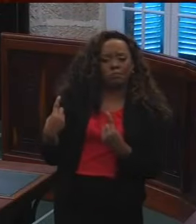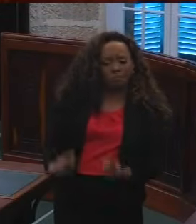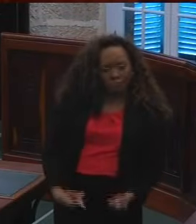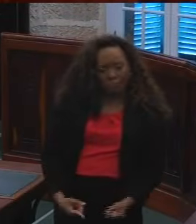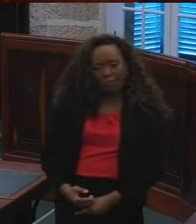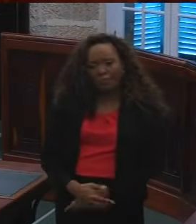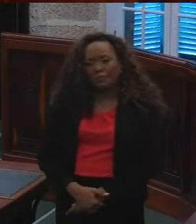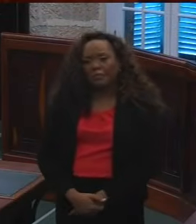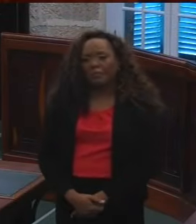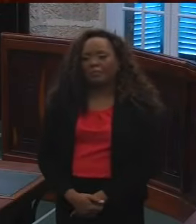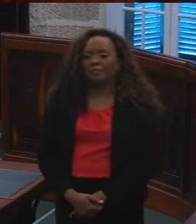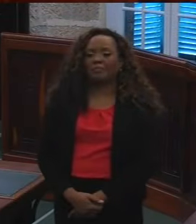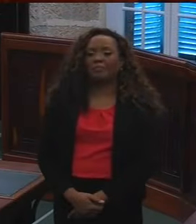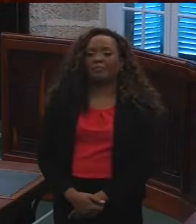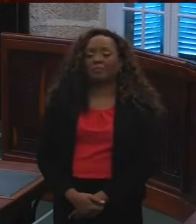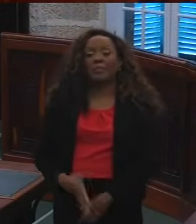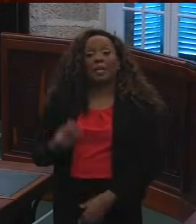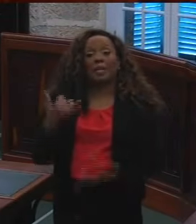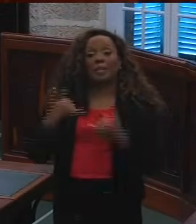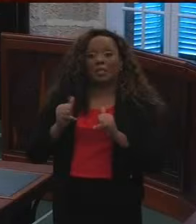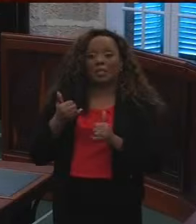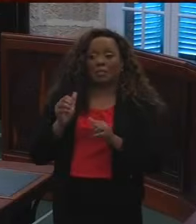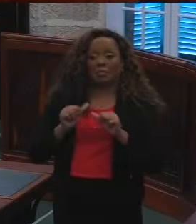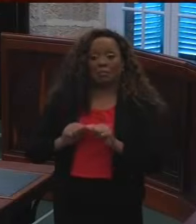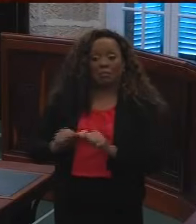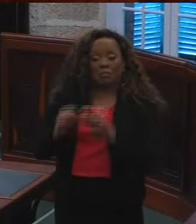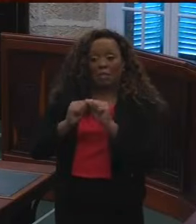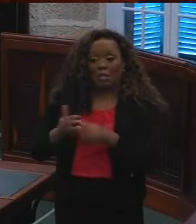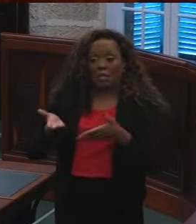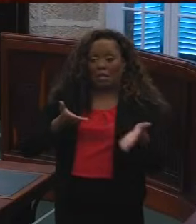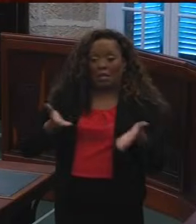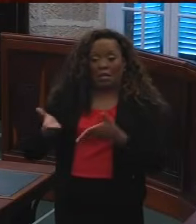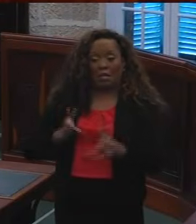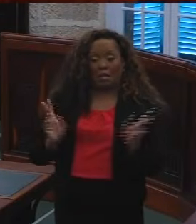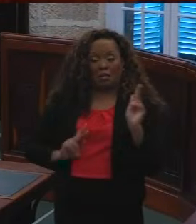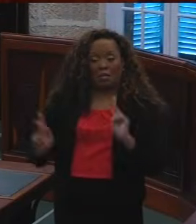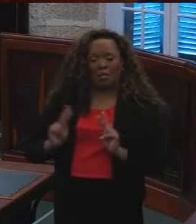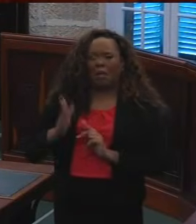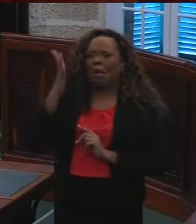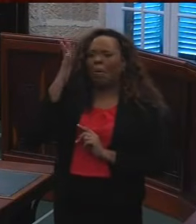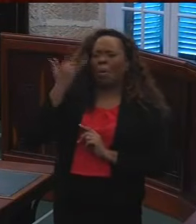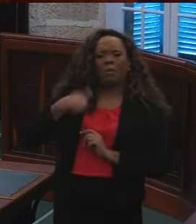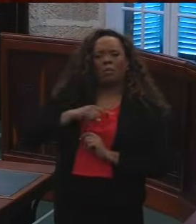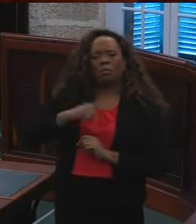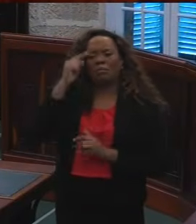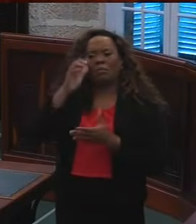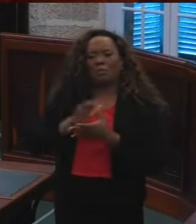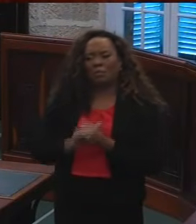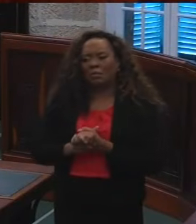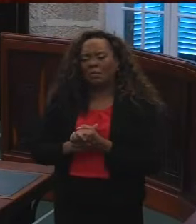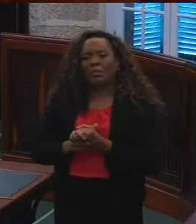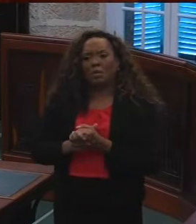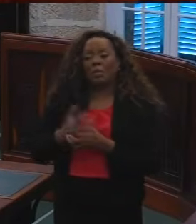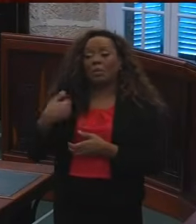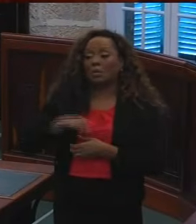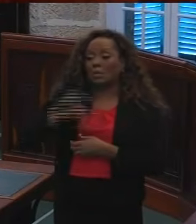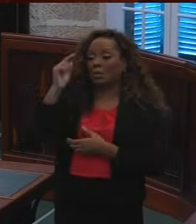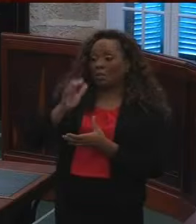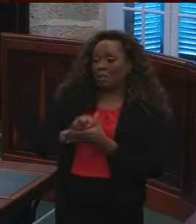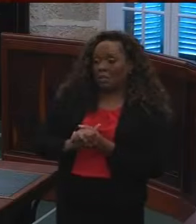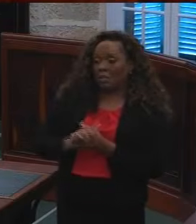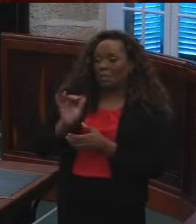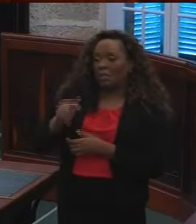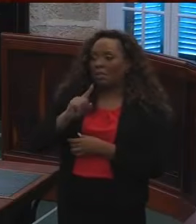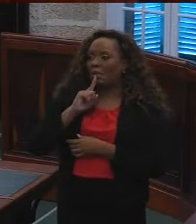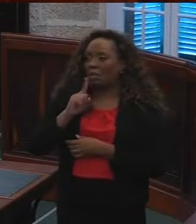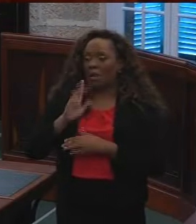decades ago and will continue to serve, because we believe that there's nothing better as it relates